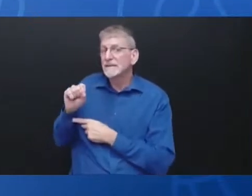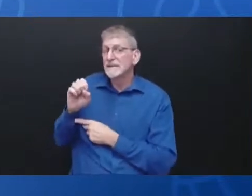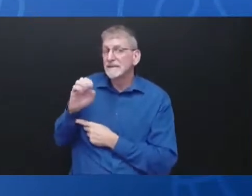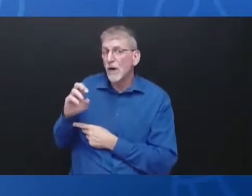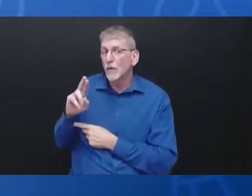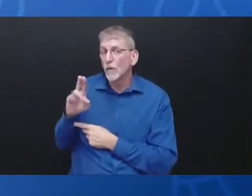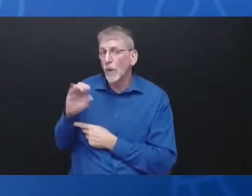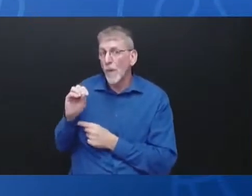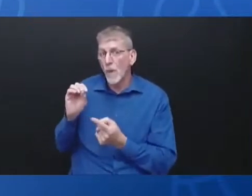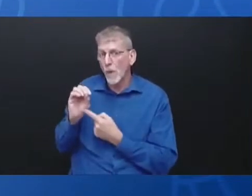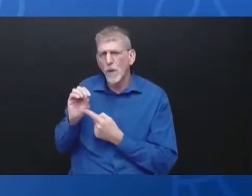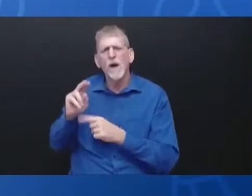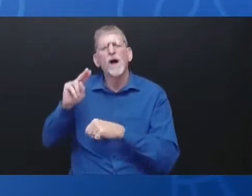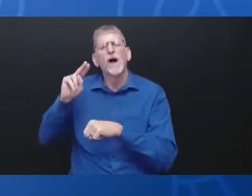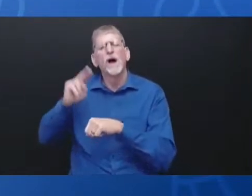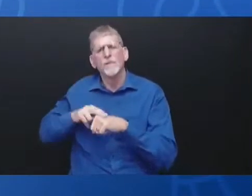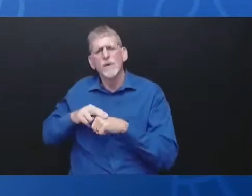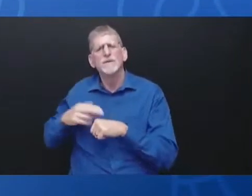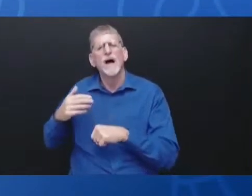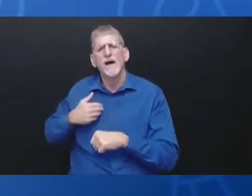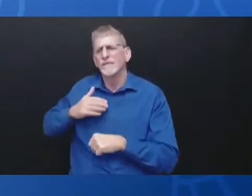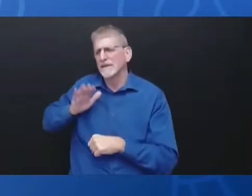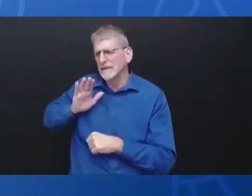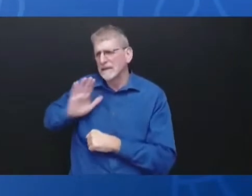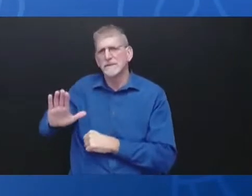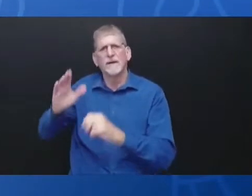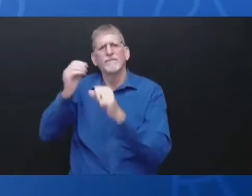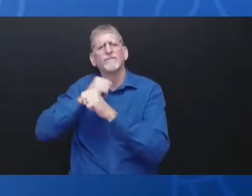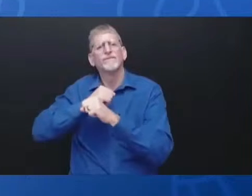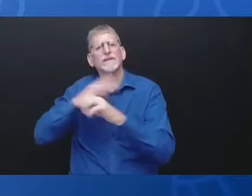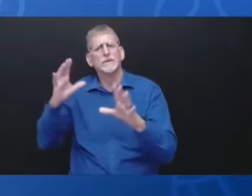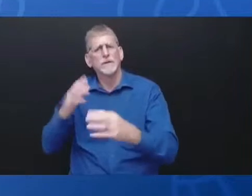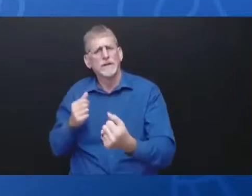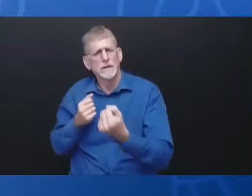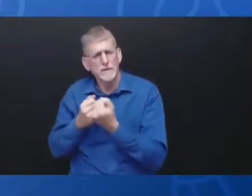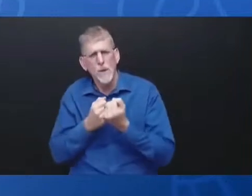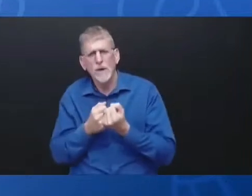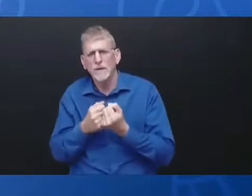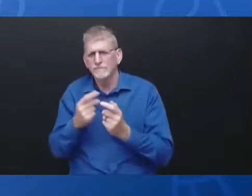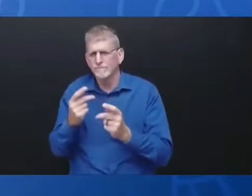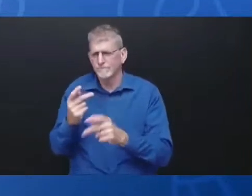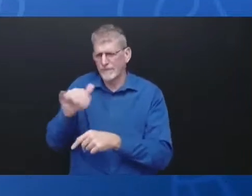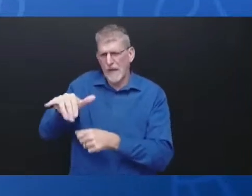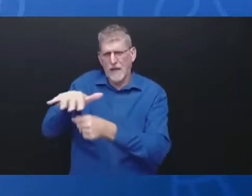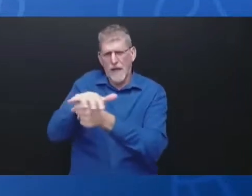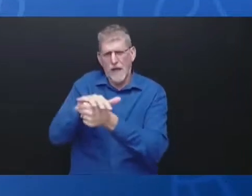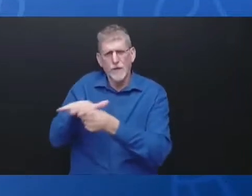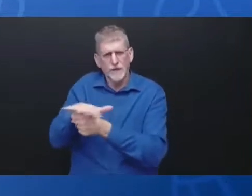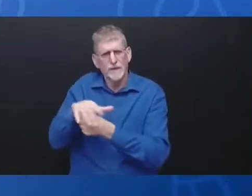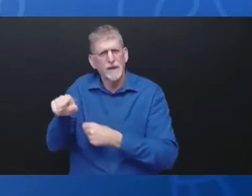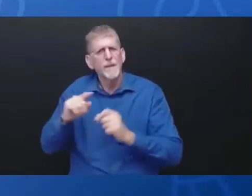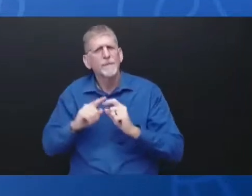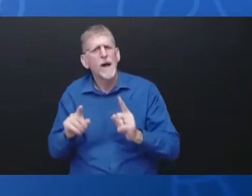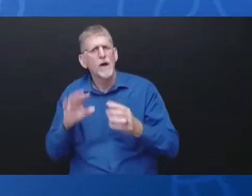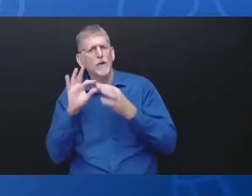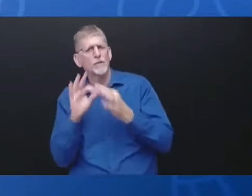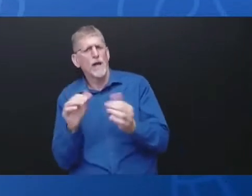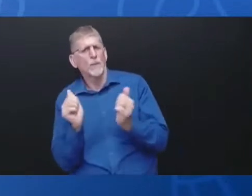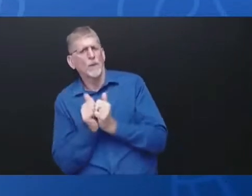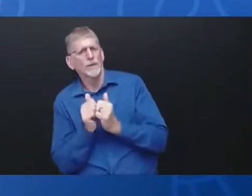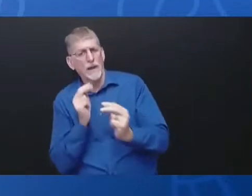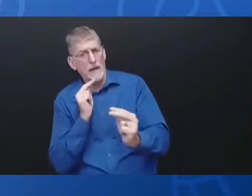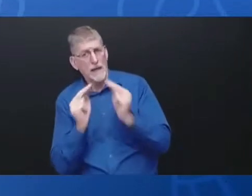of the choices that are made in that regard. But when it comes to, again, negotiations, diplomatic considerations,